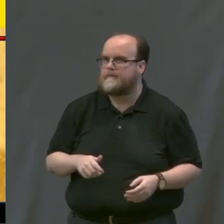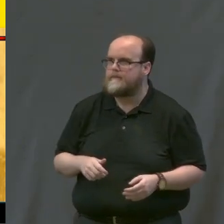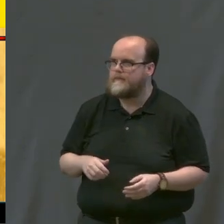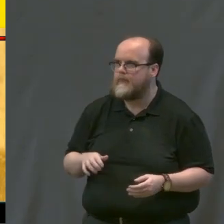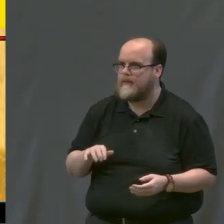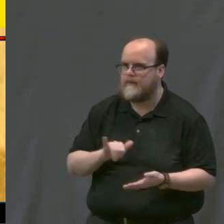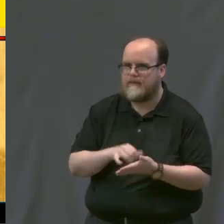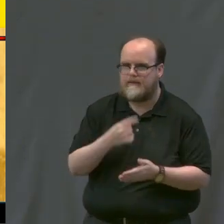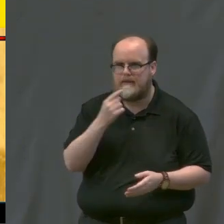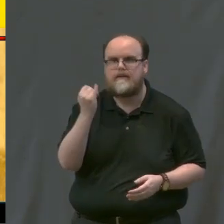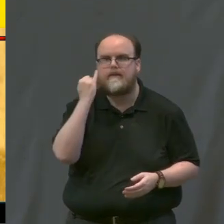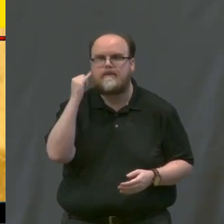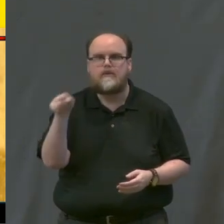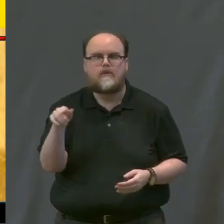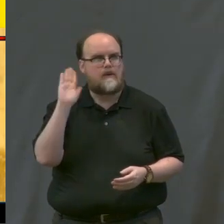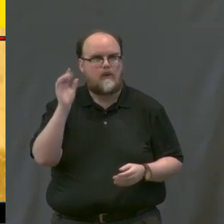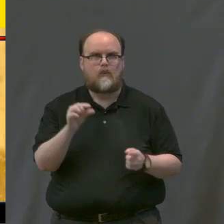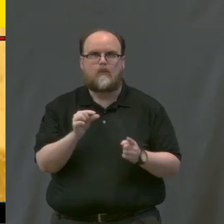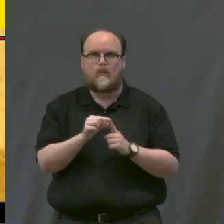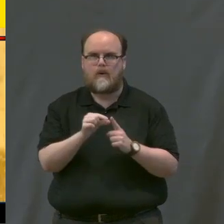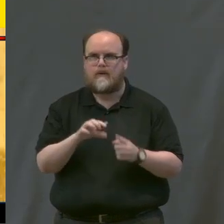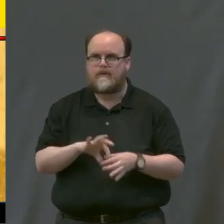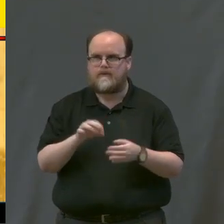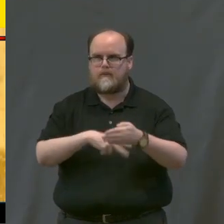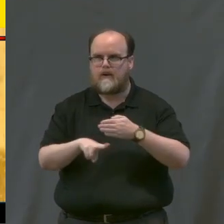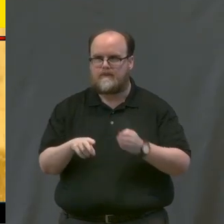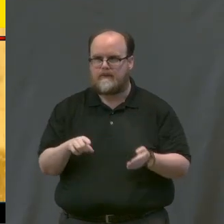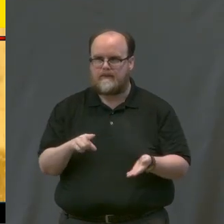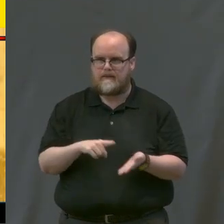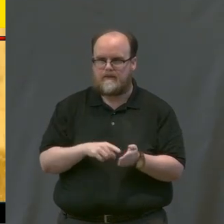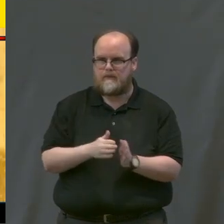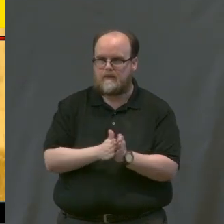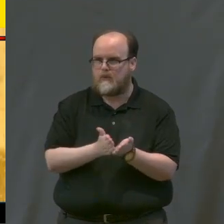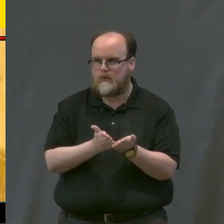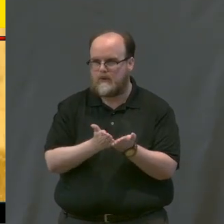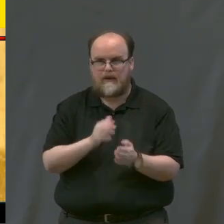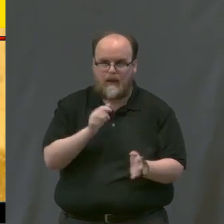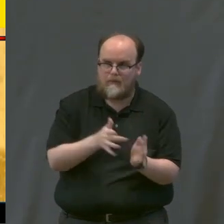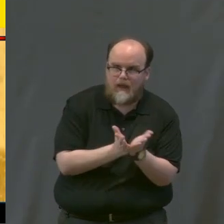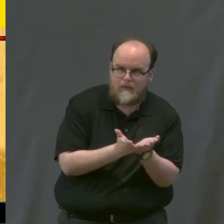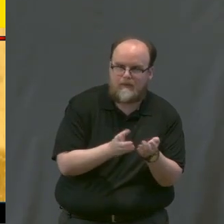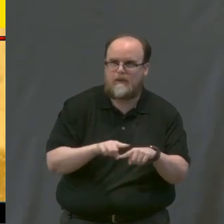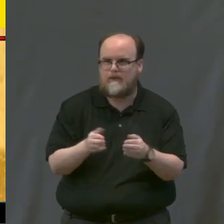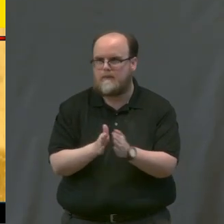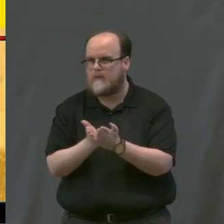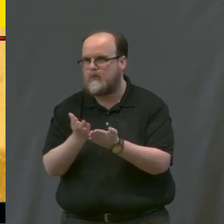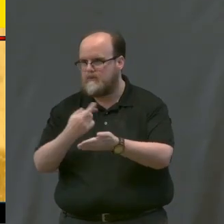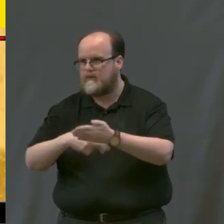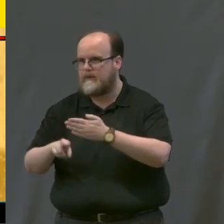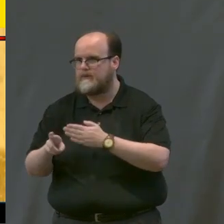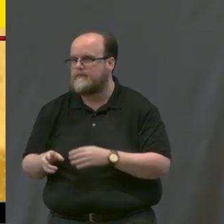It says, if you hear the words of the prophecy of this book, it's not talking about the Bible, it's talking about the book of Revelation.